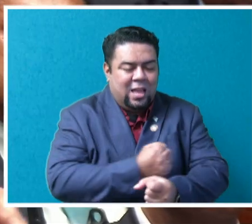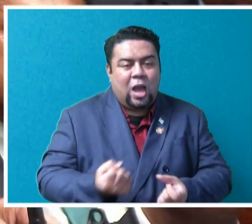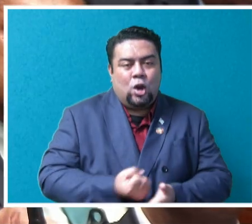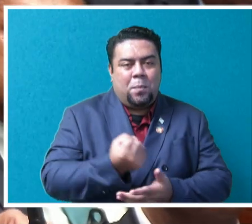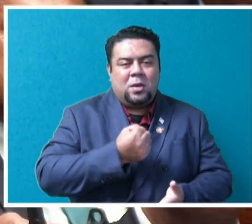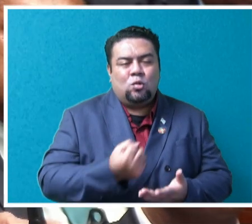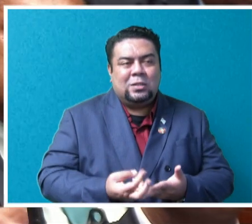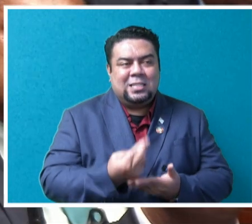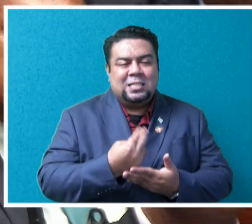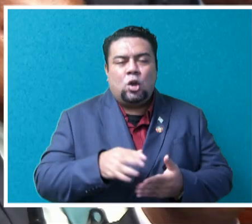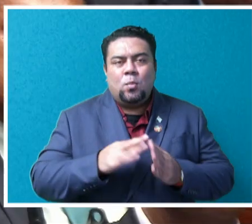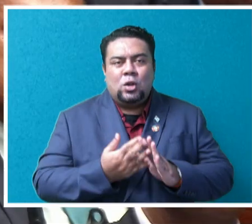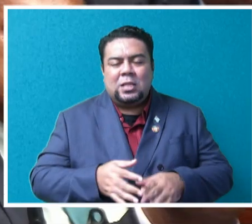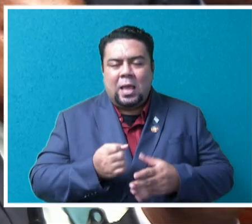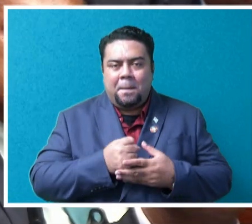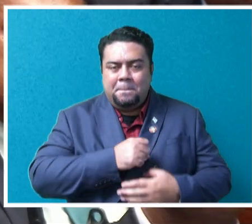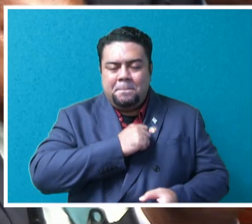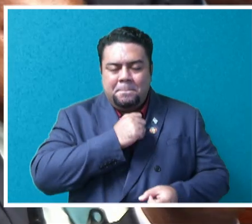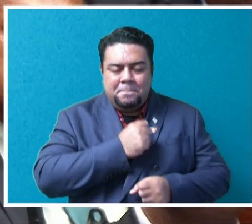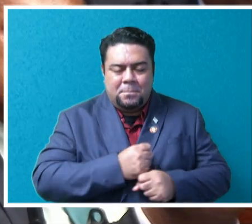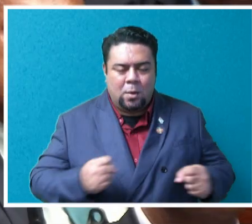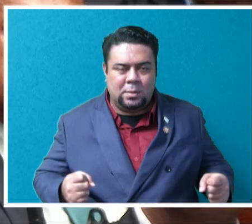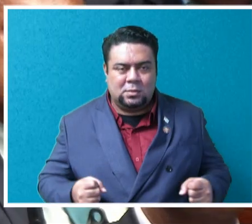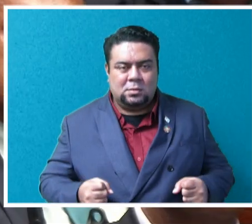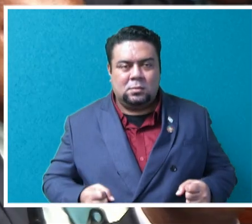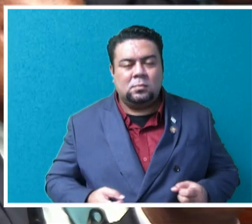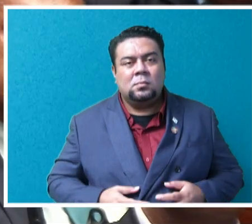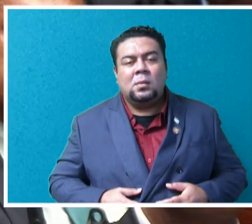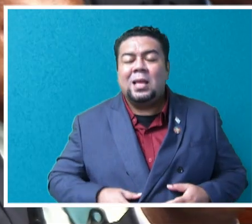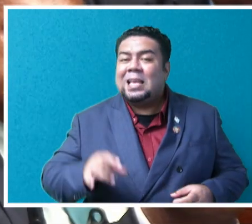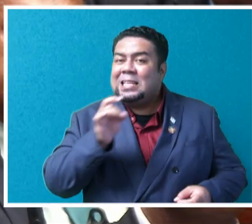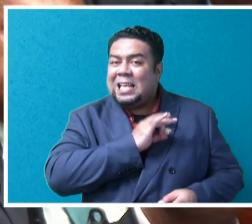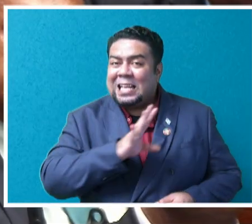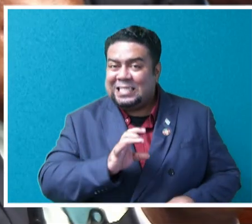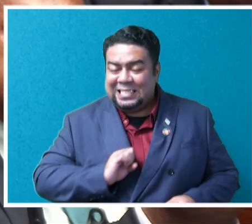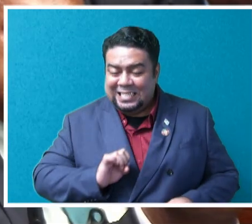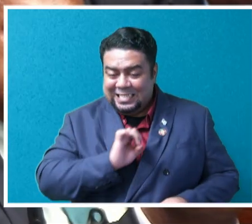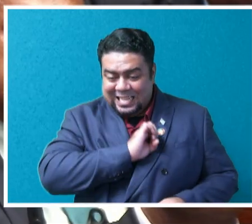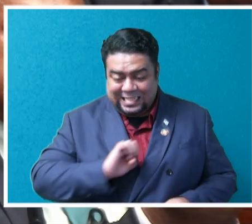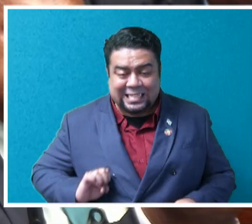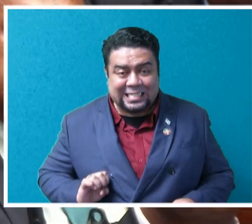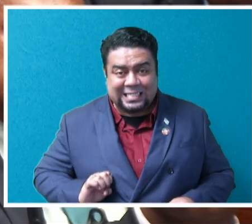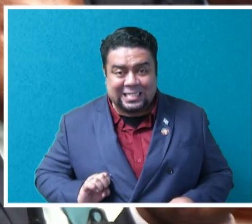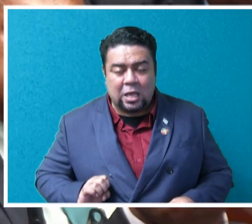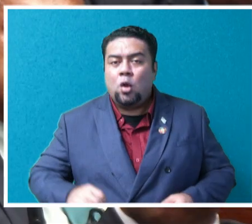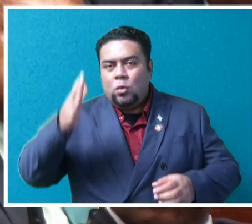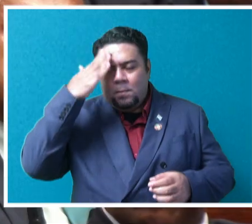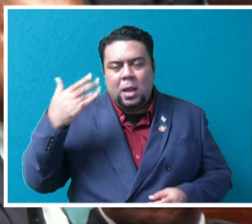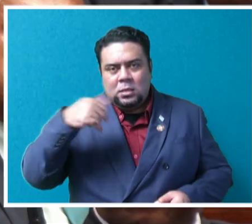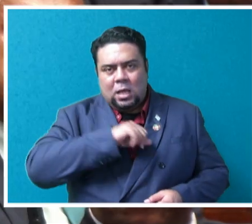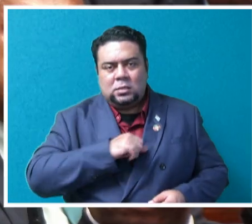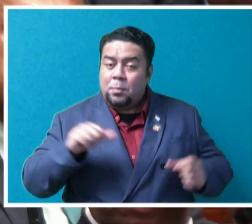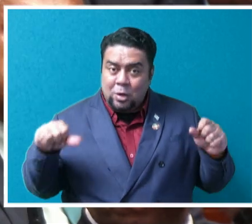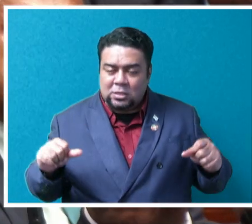empowerment. Mr. Speaker, sir, His Excellency reminds us that land